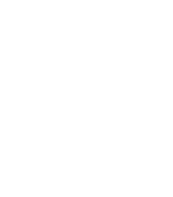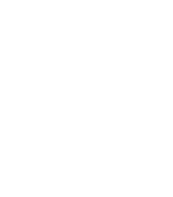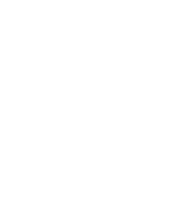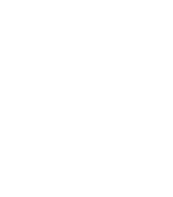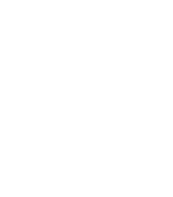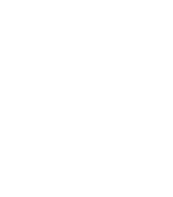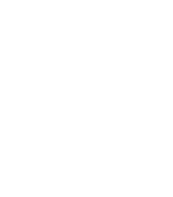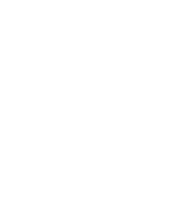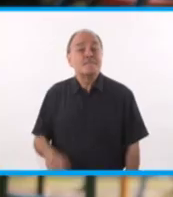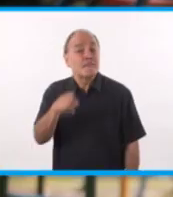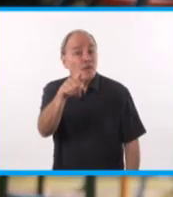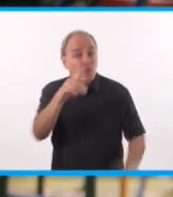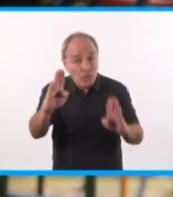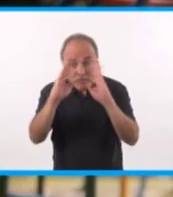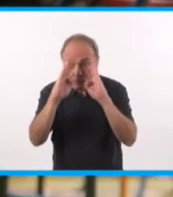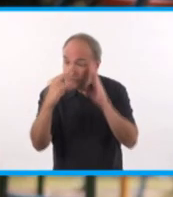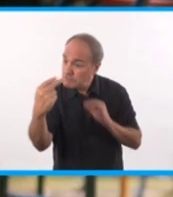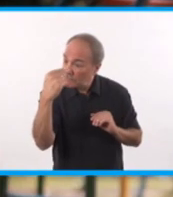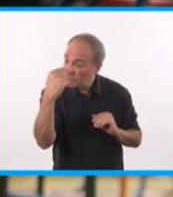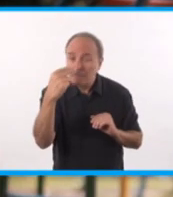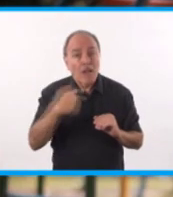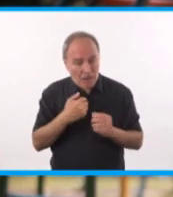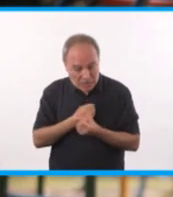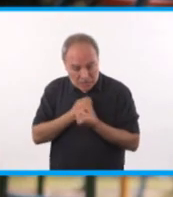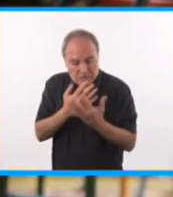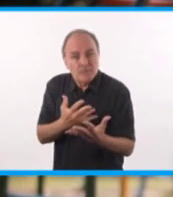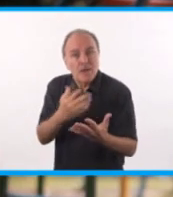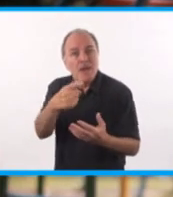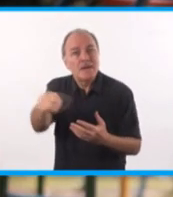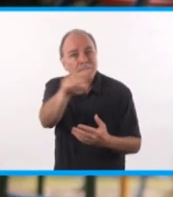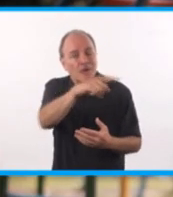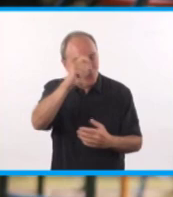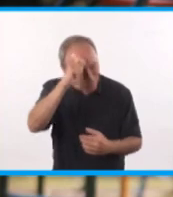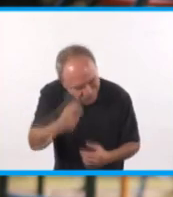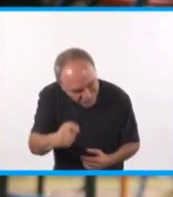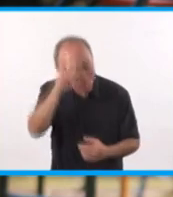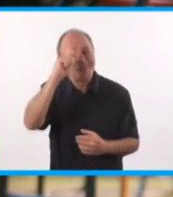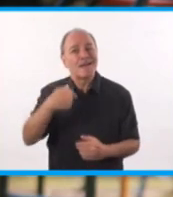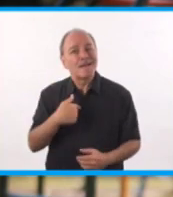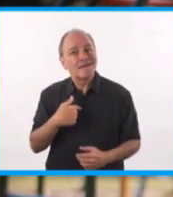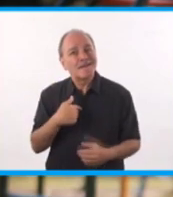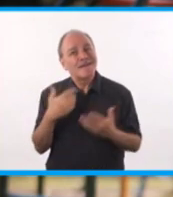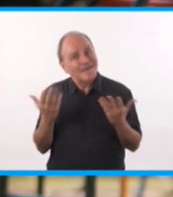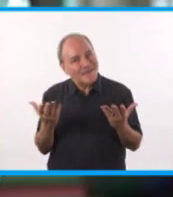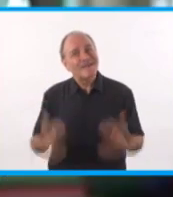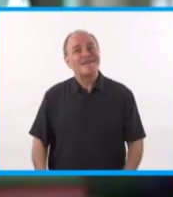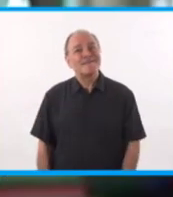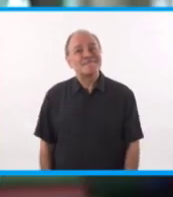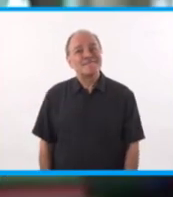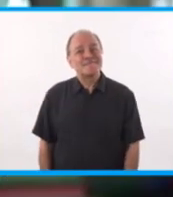Principle 5 I like that you listen to me, explain things to me and consider my opinion.